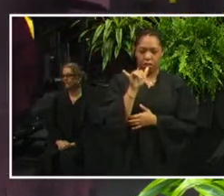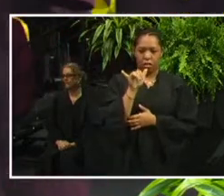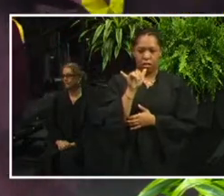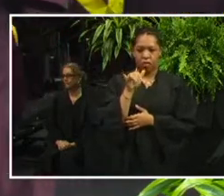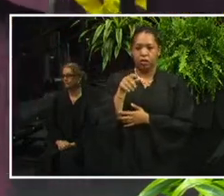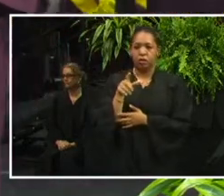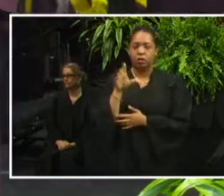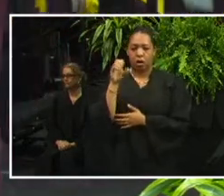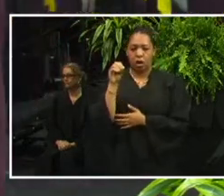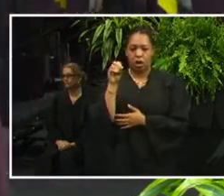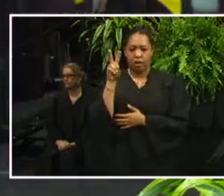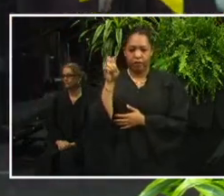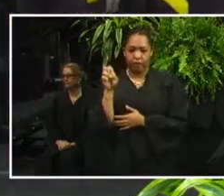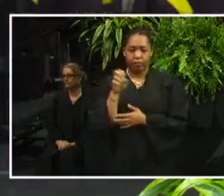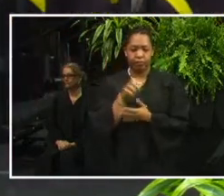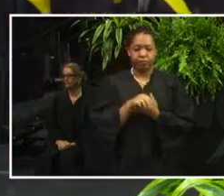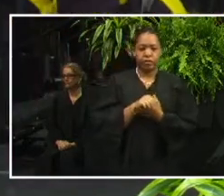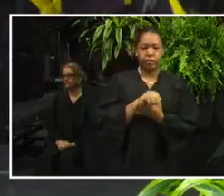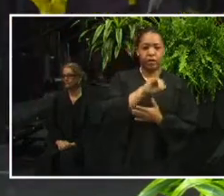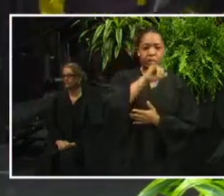Jason Cornelio Batista.